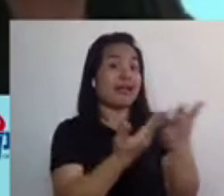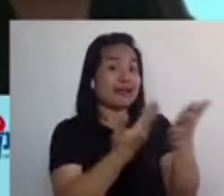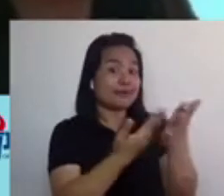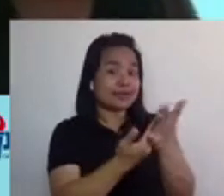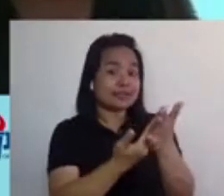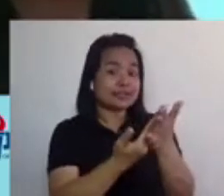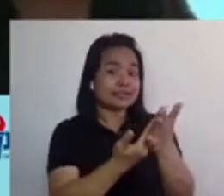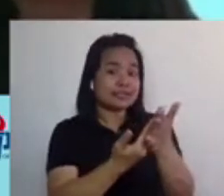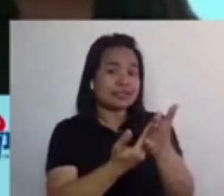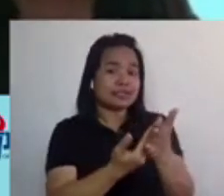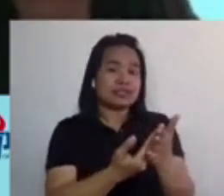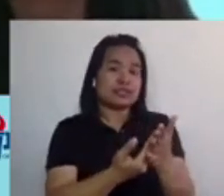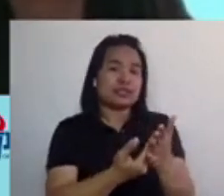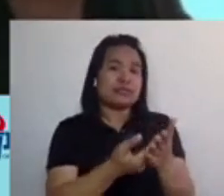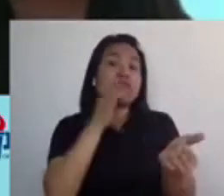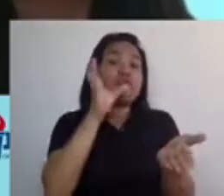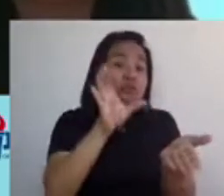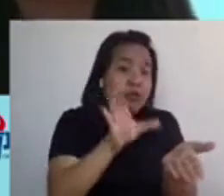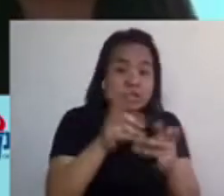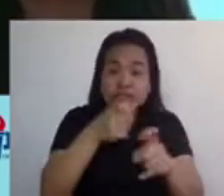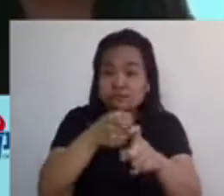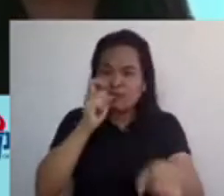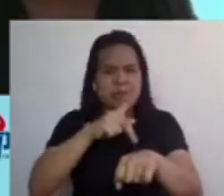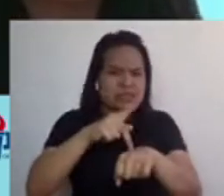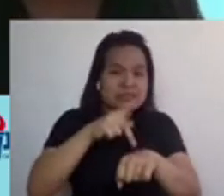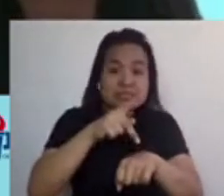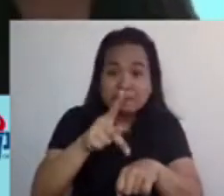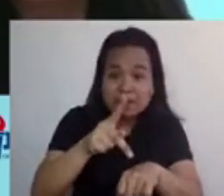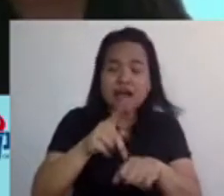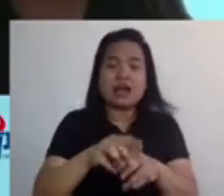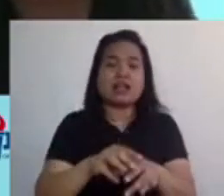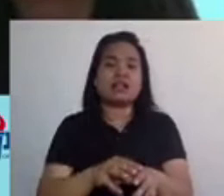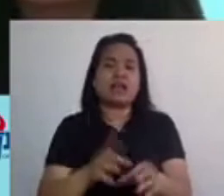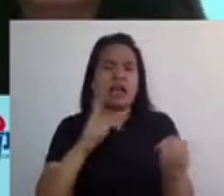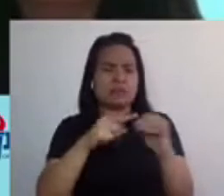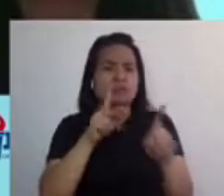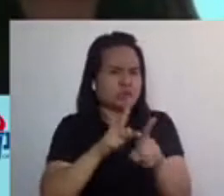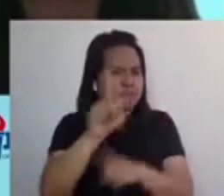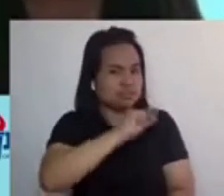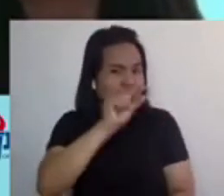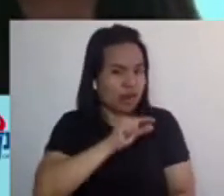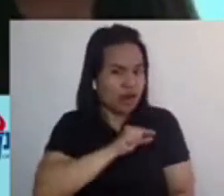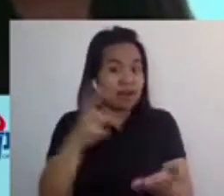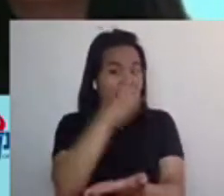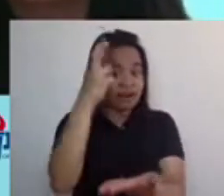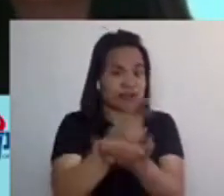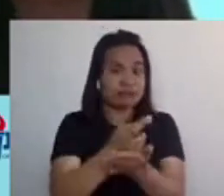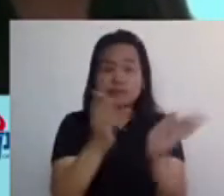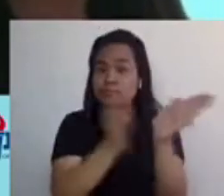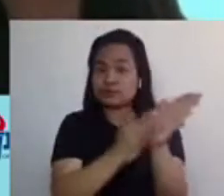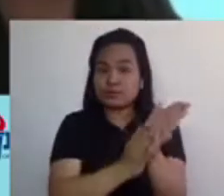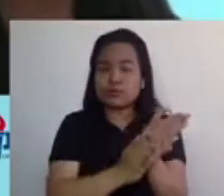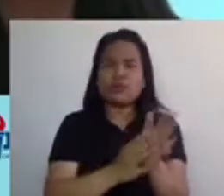superior or colleagues about one's personal professional qualities, recognition from the school or school community about one's